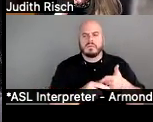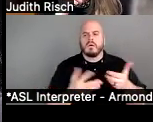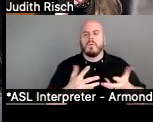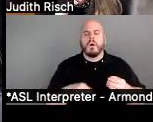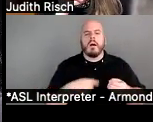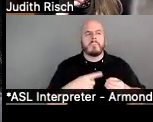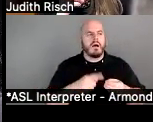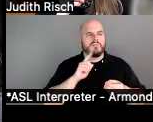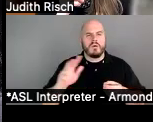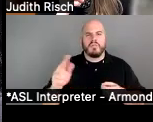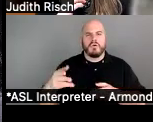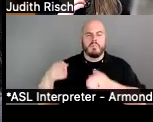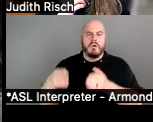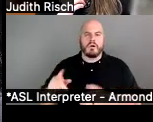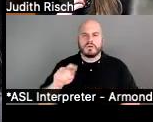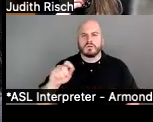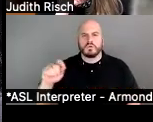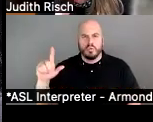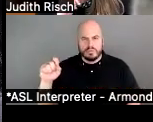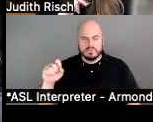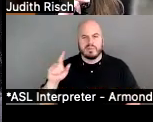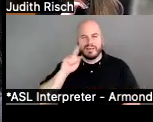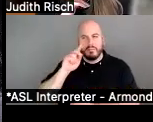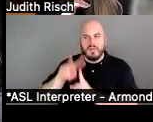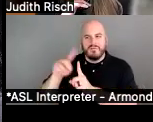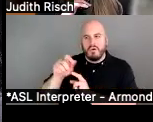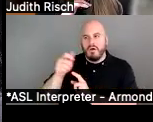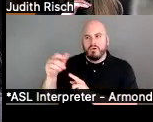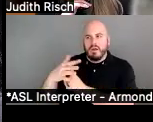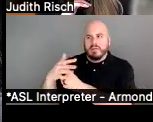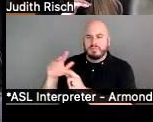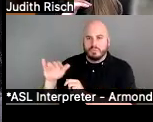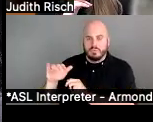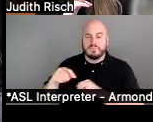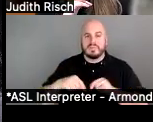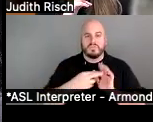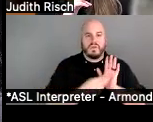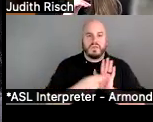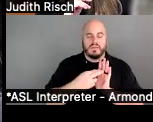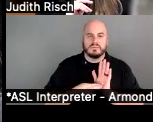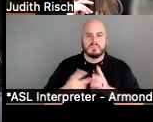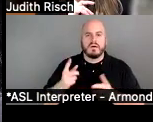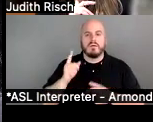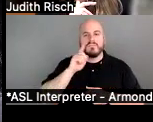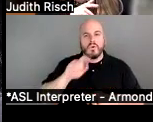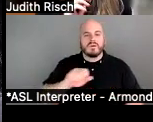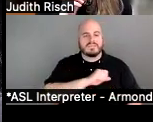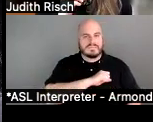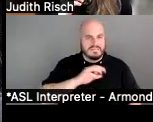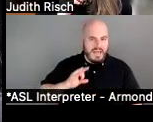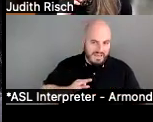for the third party tools? But I think it applies to other contexts as well as these regulations. What about for staff